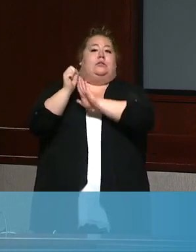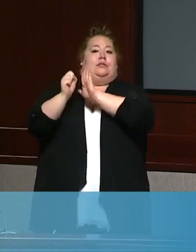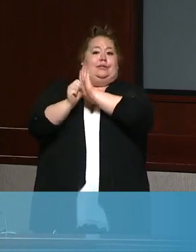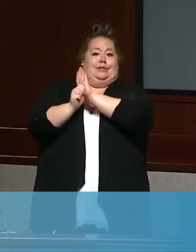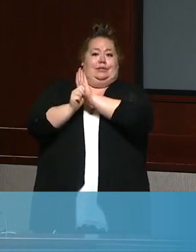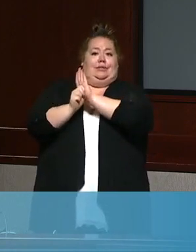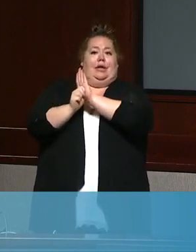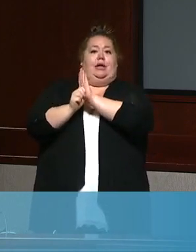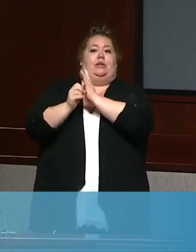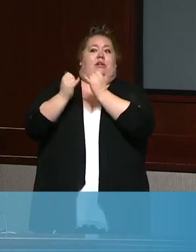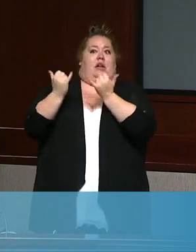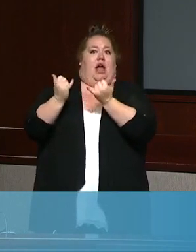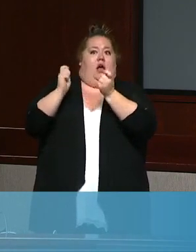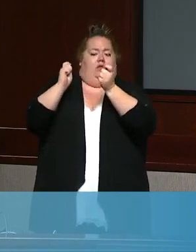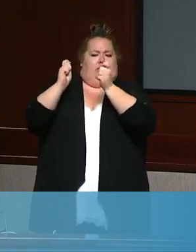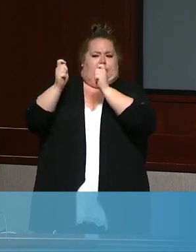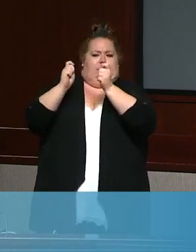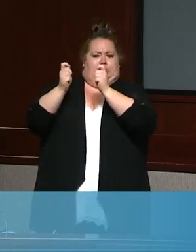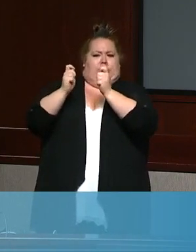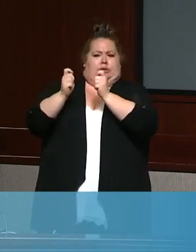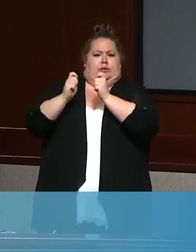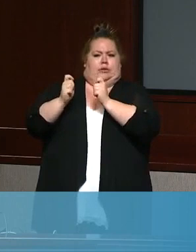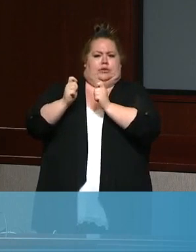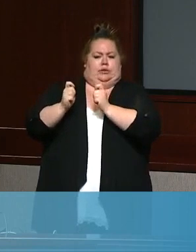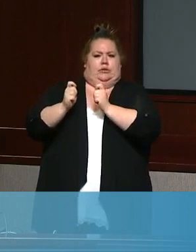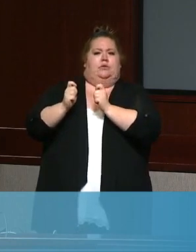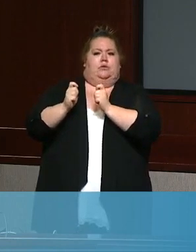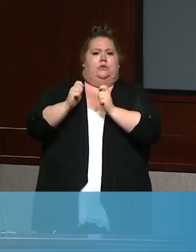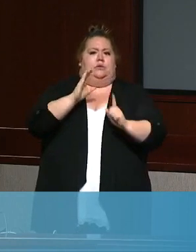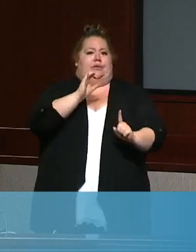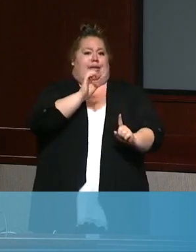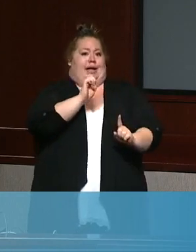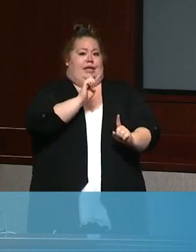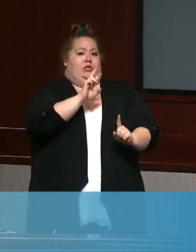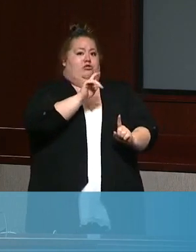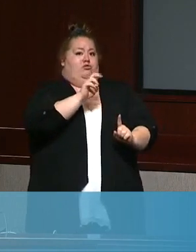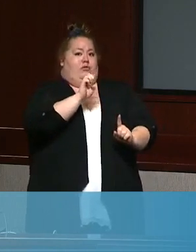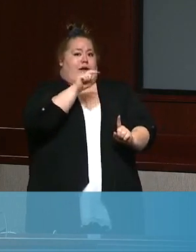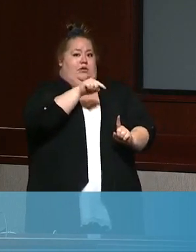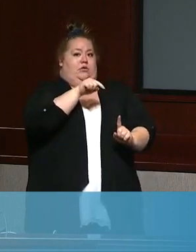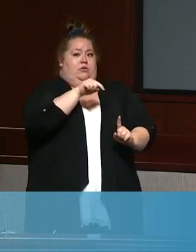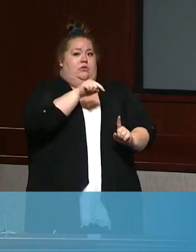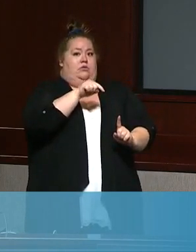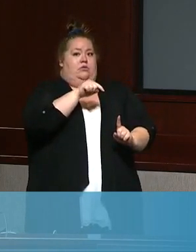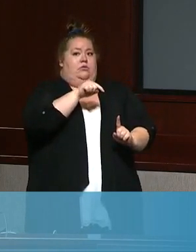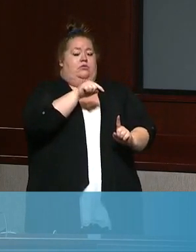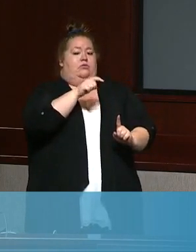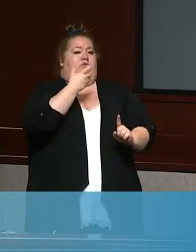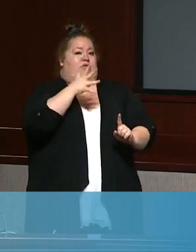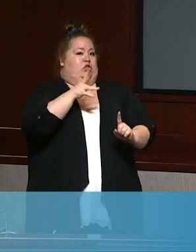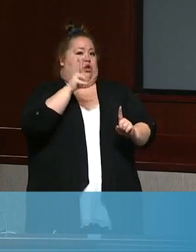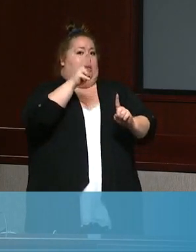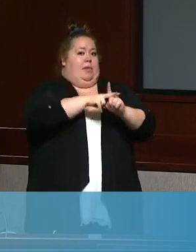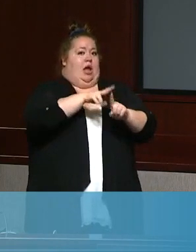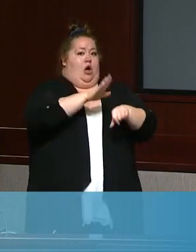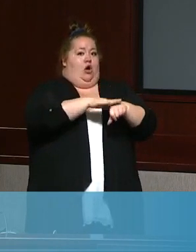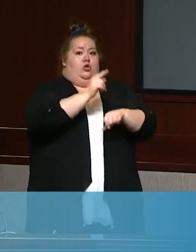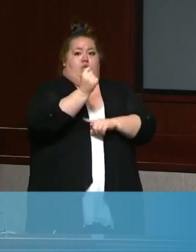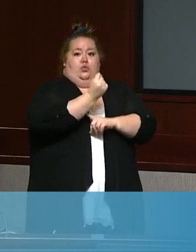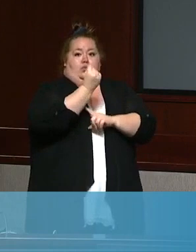to case rates that they are going to apply, and they did apply beginning Tuesday,